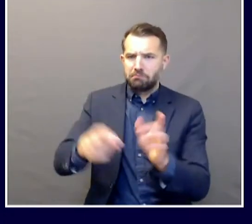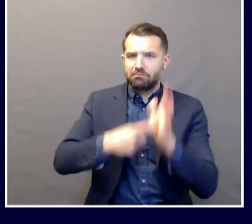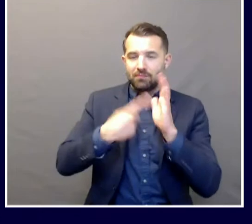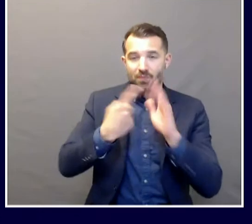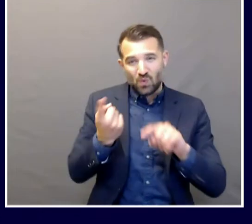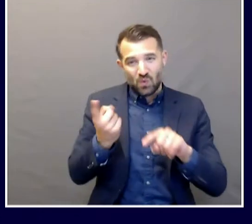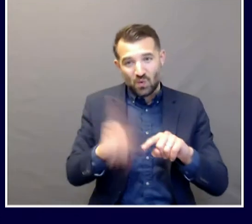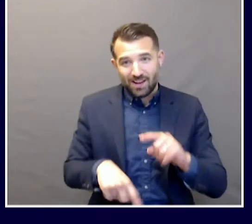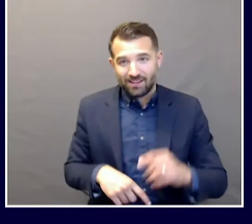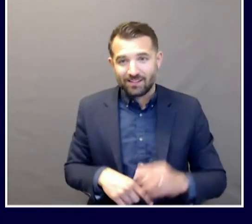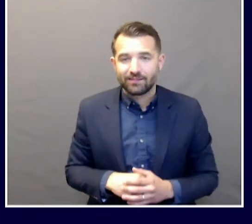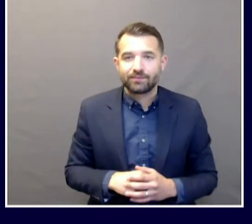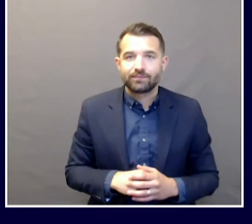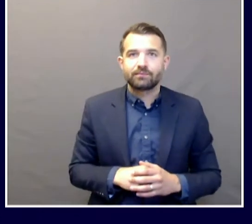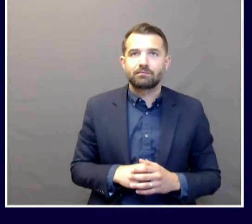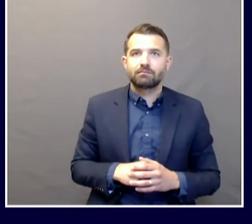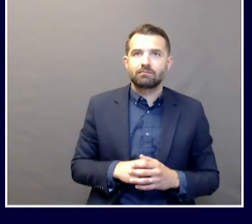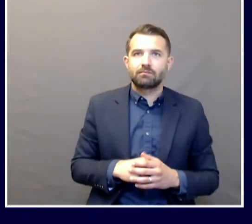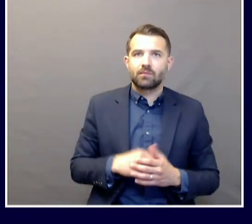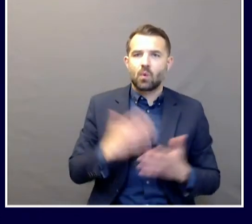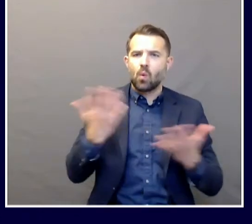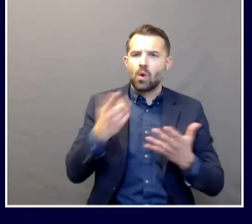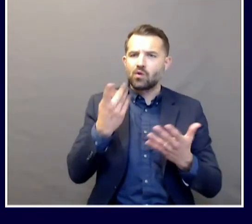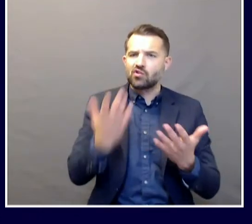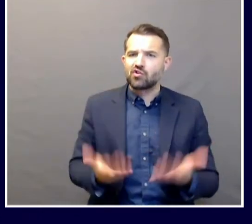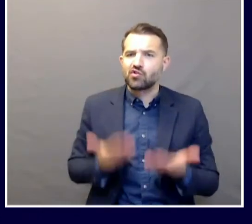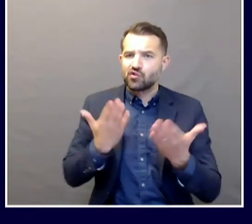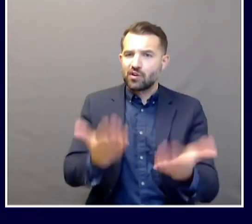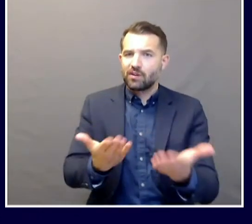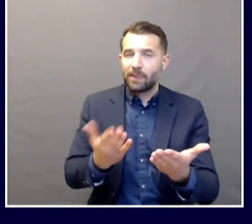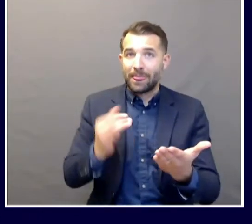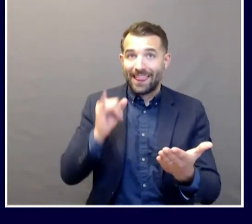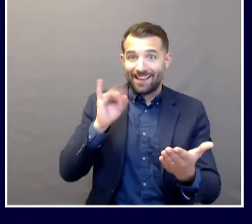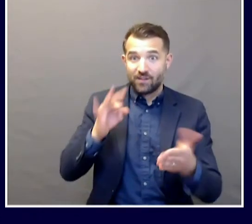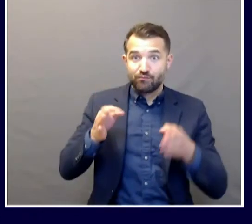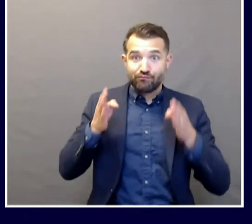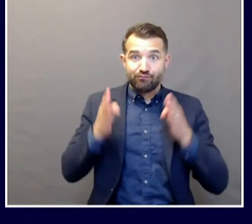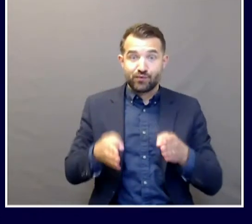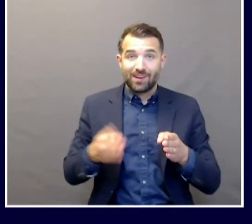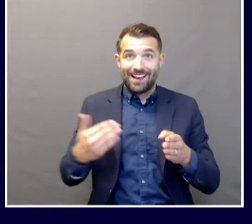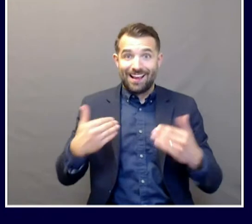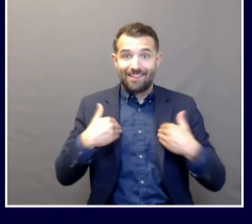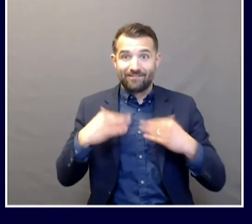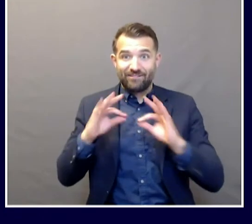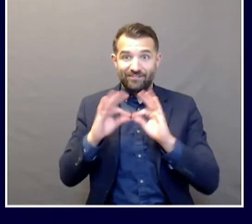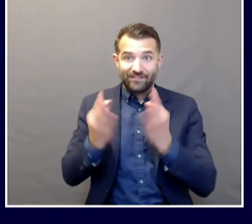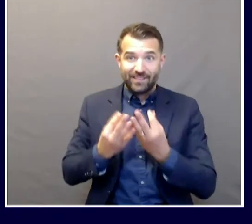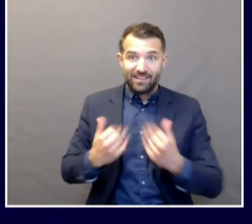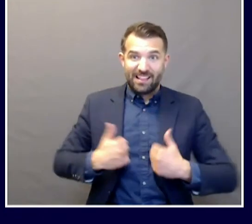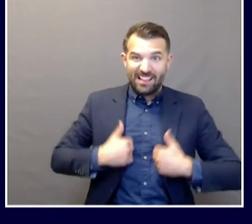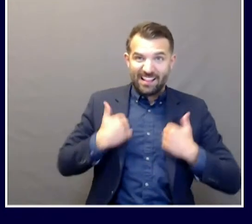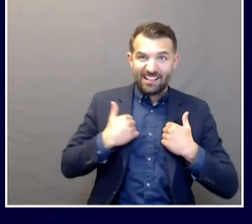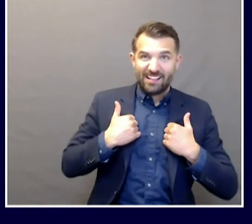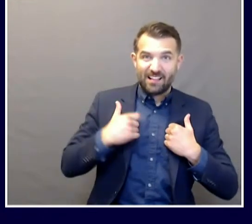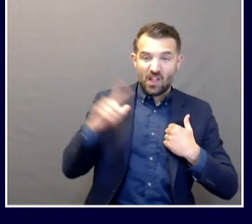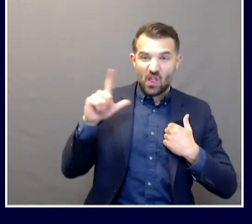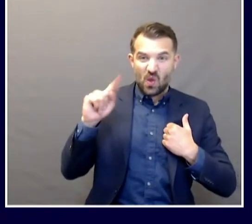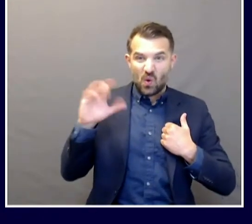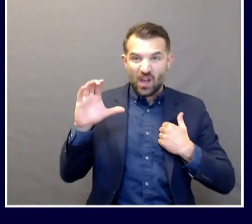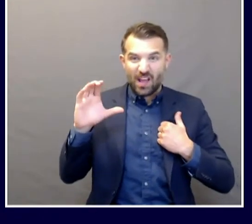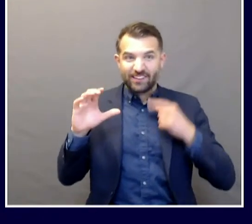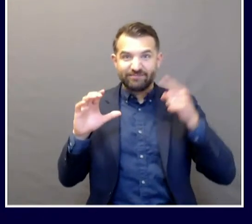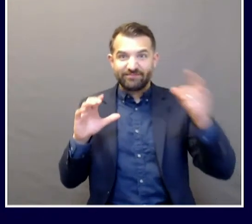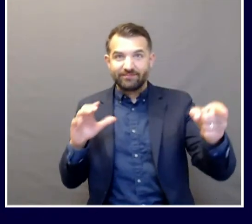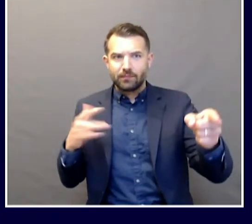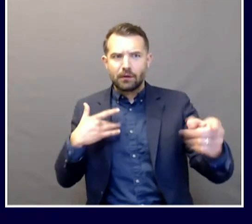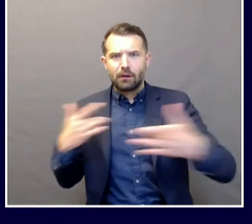you have a loved one in a long-term care facility or nursing home, I mean, what are the recommendations? Mm-hmm. Well, we do have